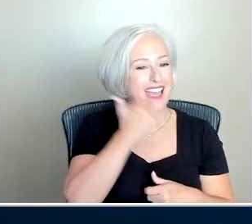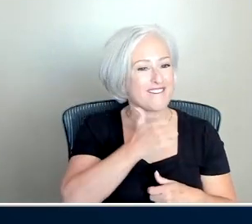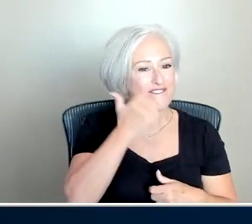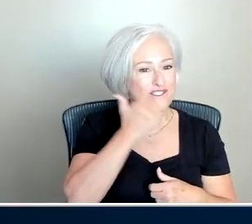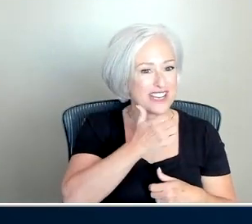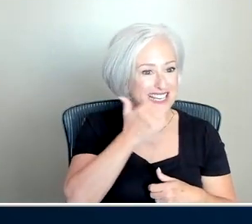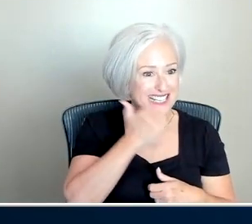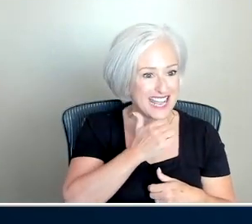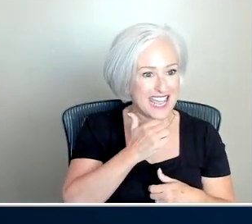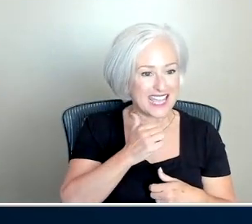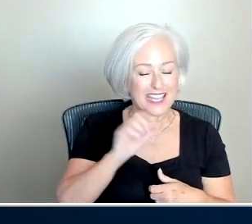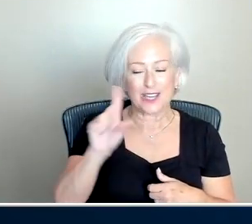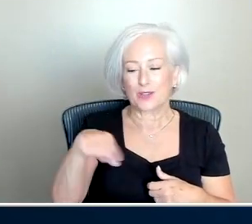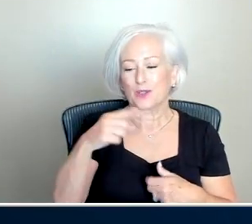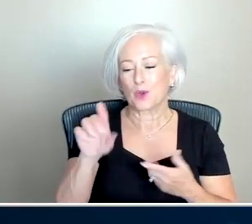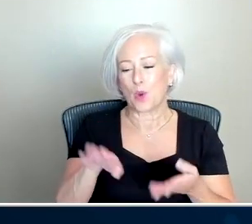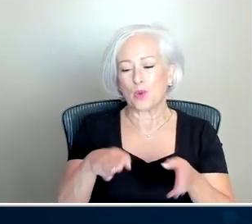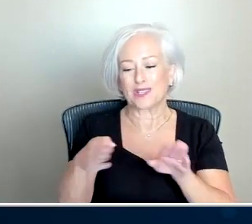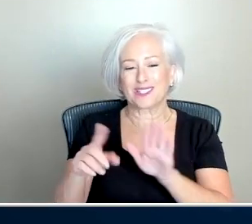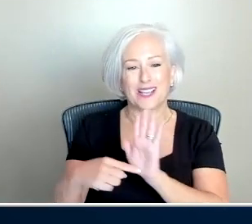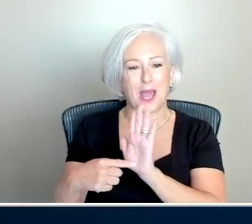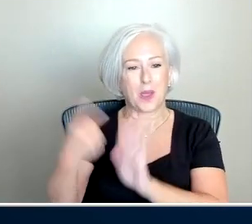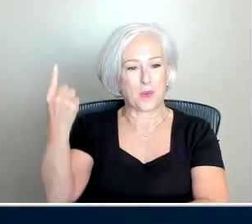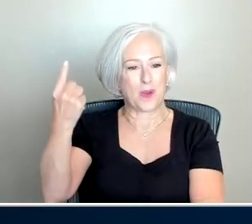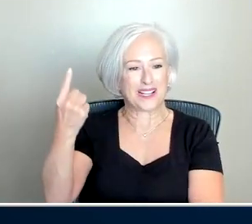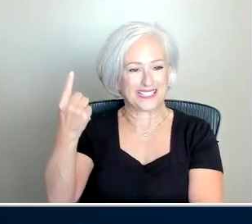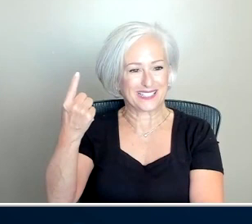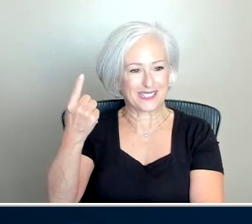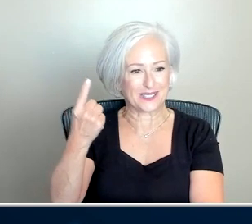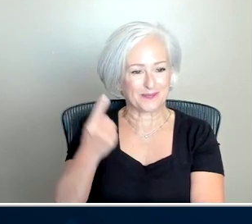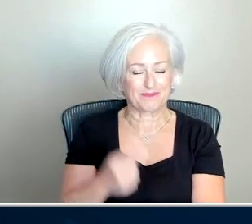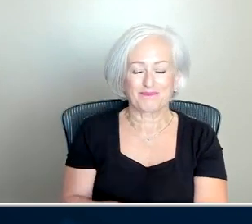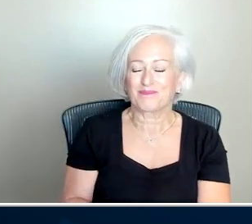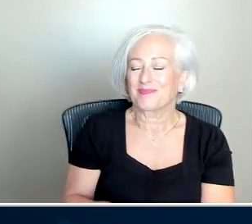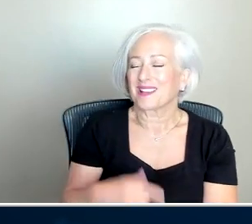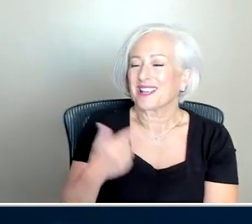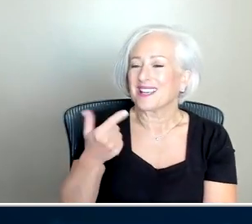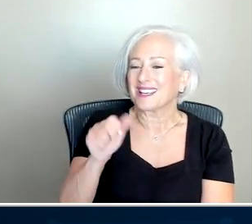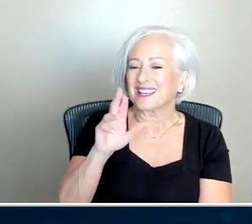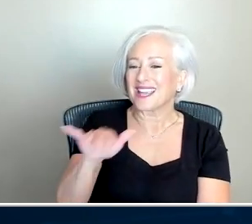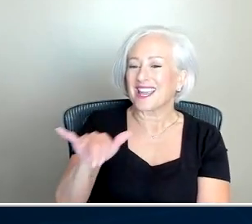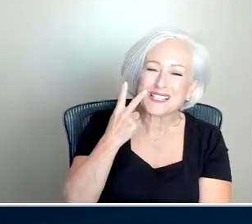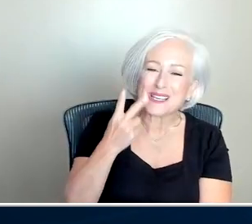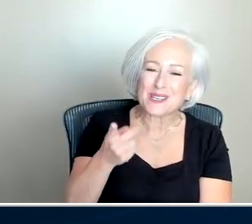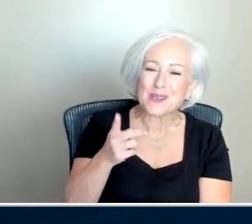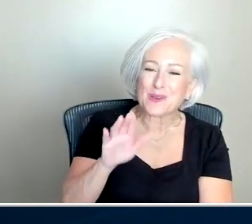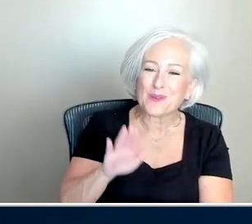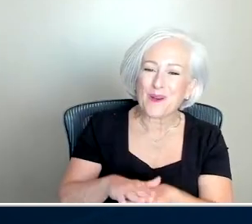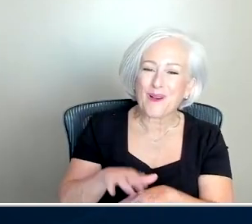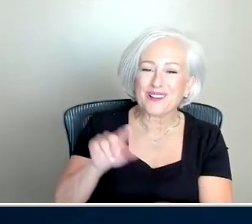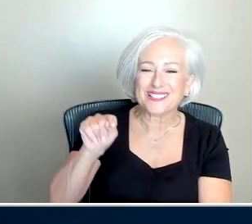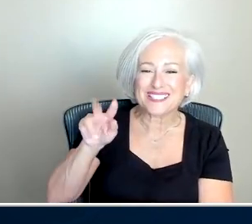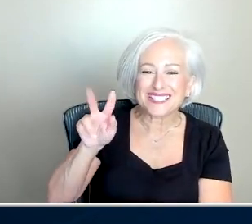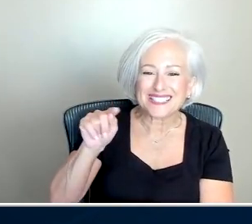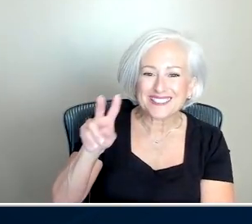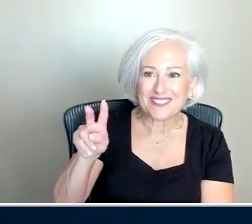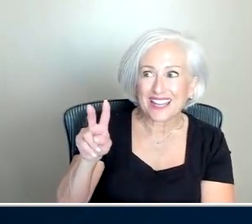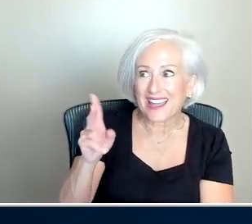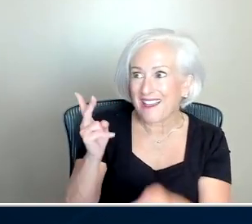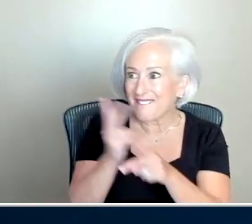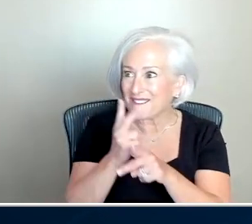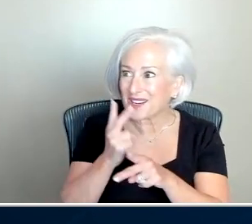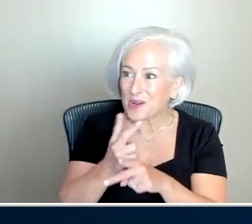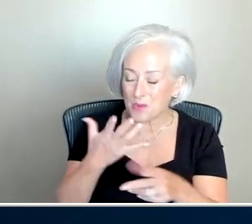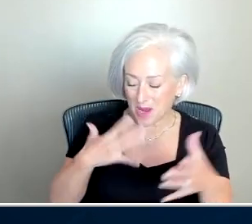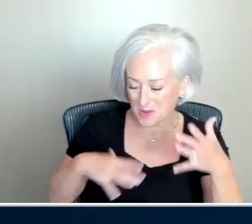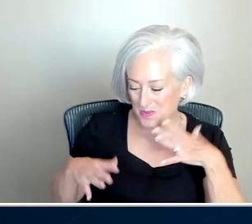you. Gary, so wonderful to see you again. We miss seeing you on the air. I miss figuring out what you were going to wear each night. I loved seeing,